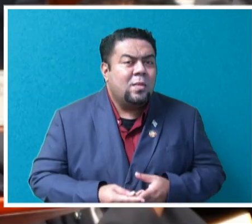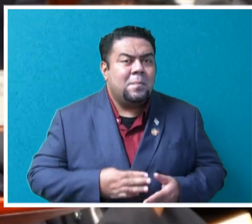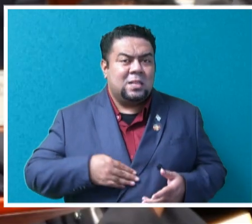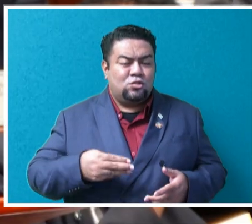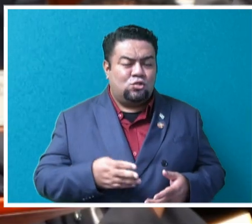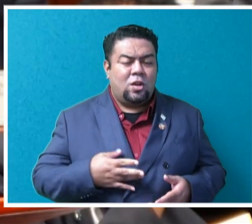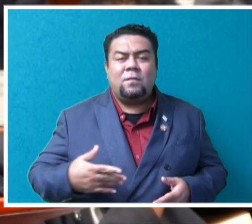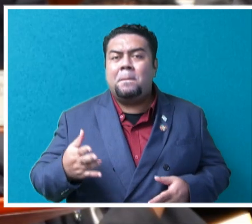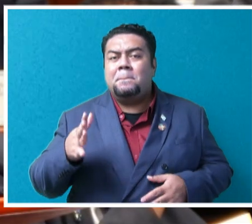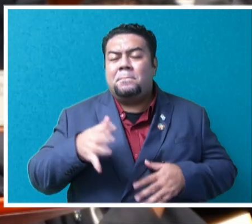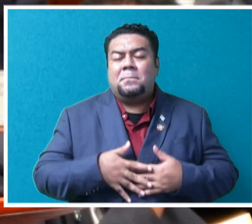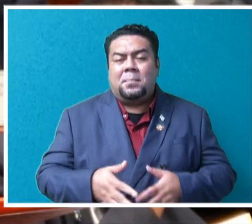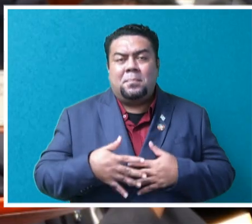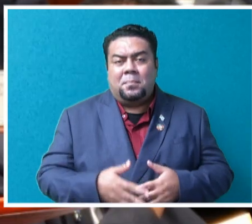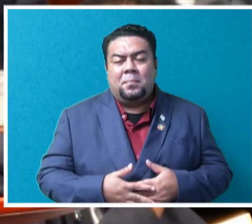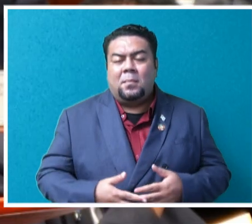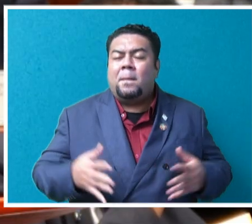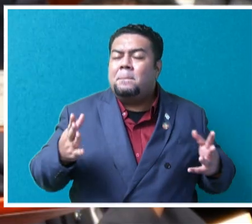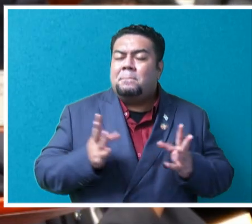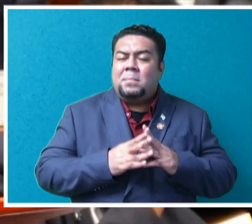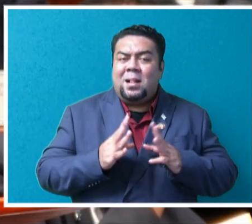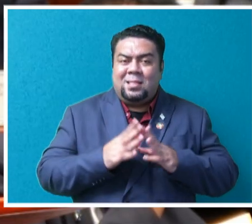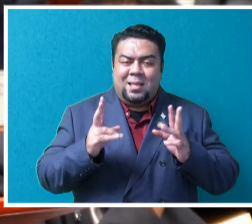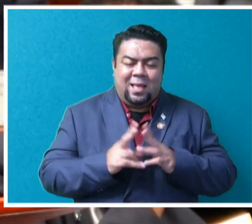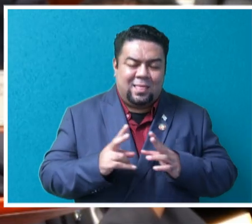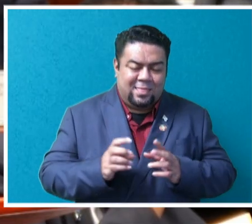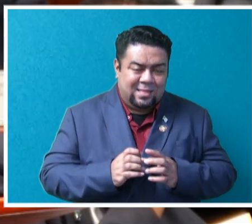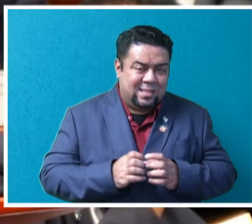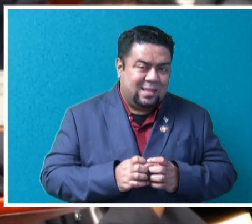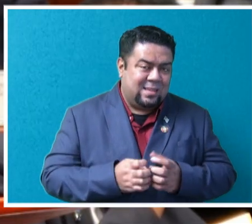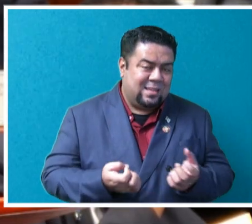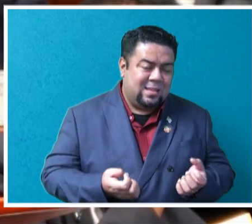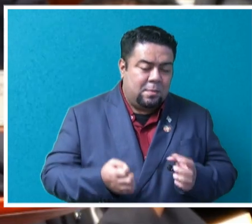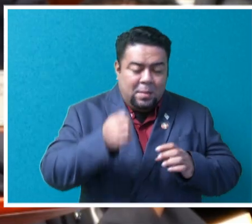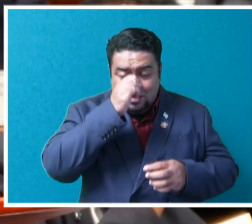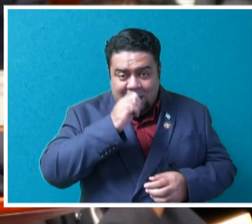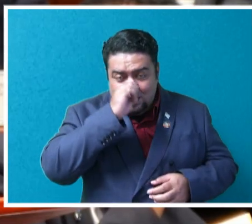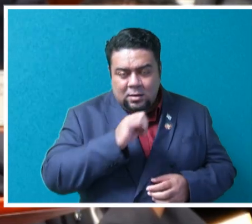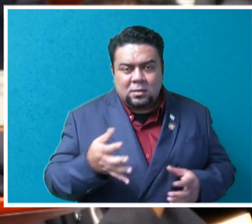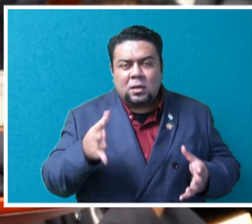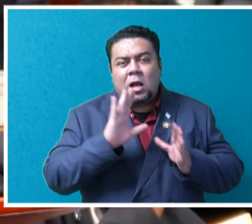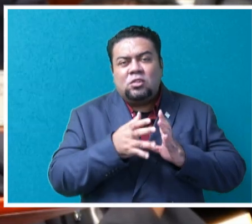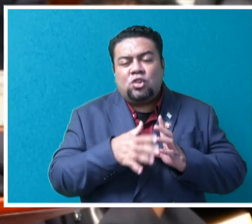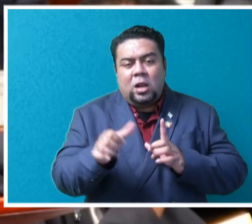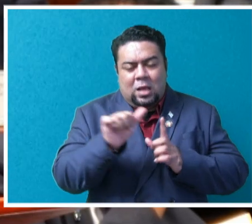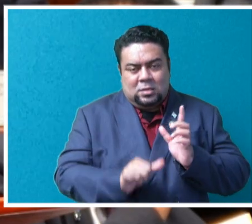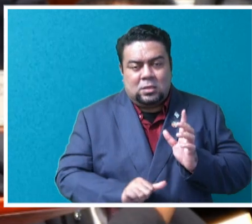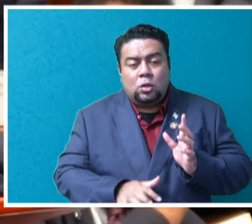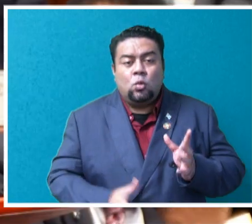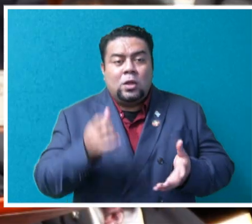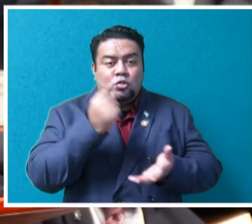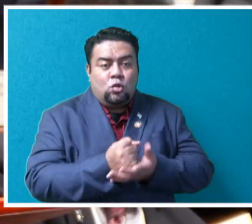Public Enterprise, Multi-Ethnic Affairs, Culture, Heritage and Arts, ensuring integrated